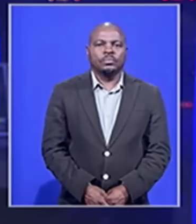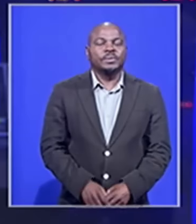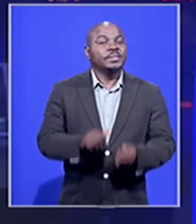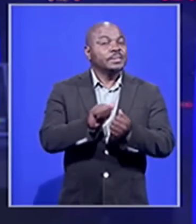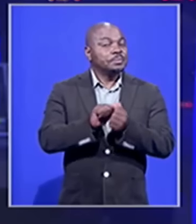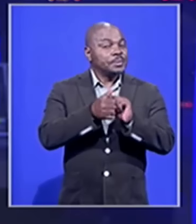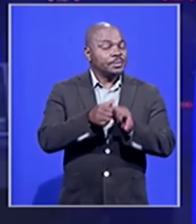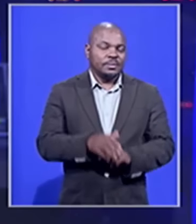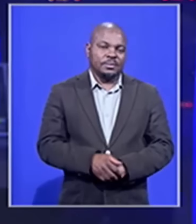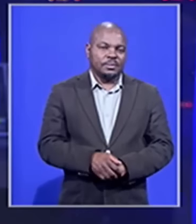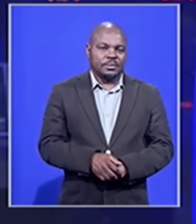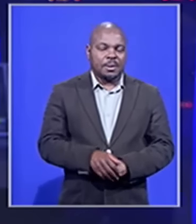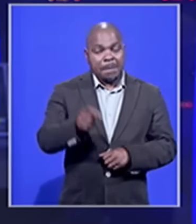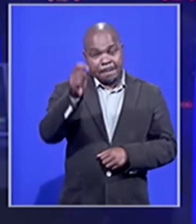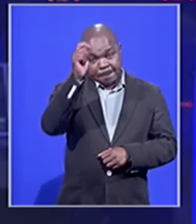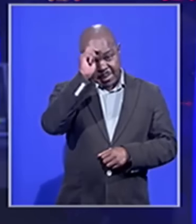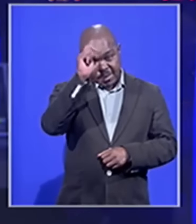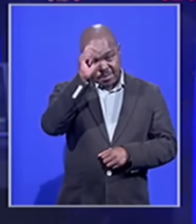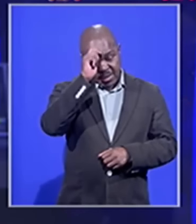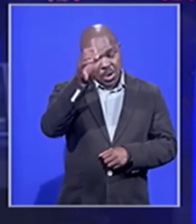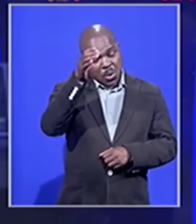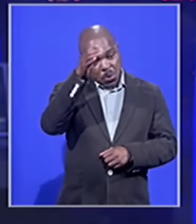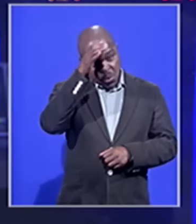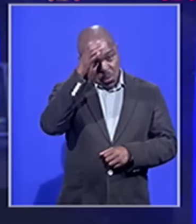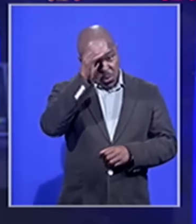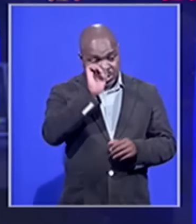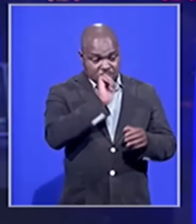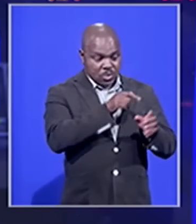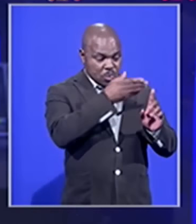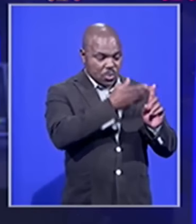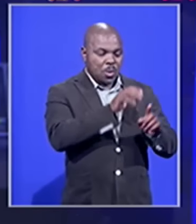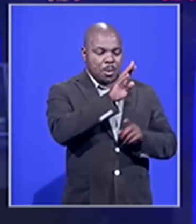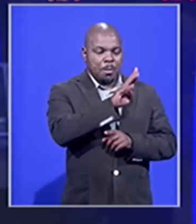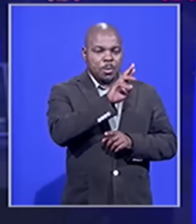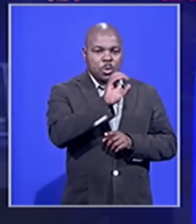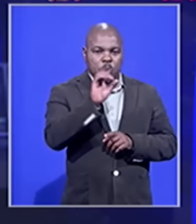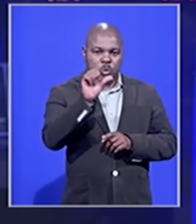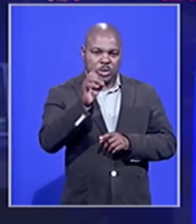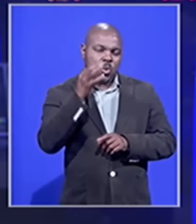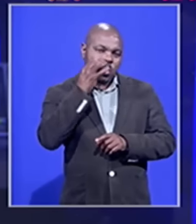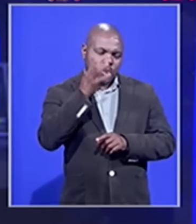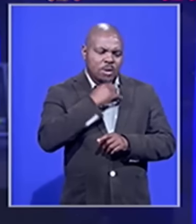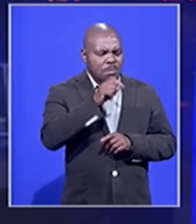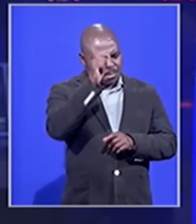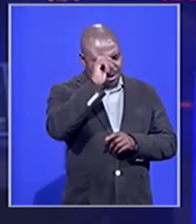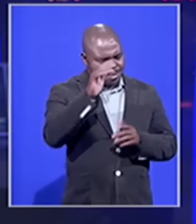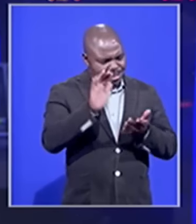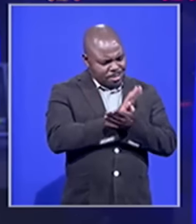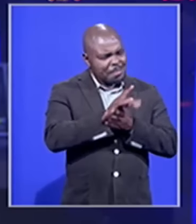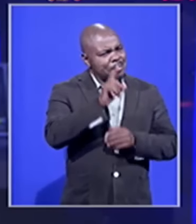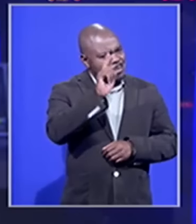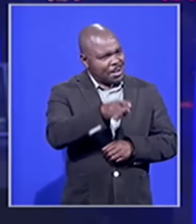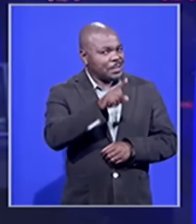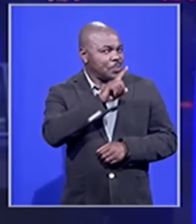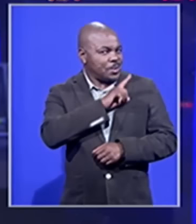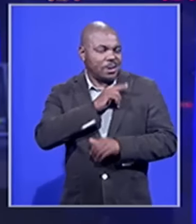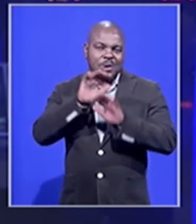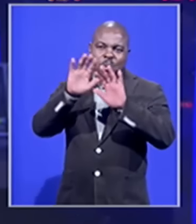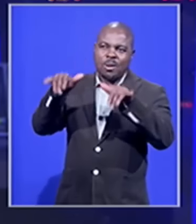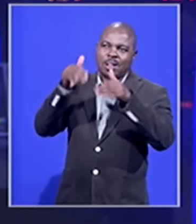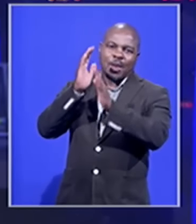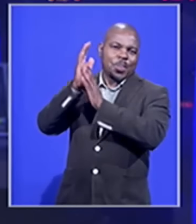Dipapading re fana hore mokwetlisi wa Bafana Bafana e leng Nyuko Bros o re sehlopha sa se lokela ho thabela katlego ya sona le tsholong la ho phunyeletsa tournamenteng ya mohope